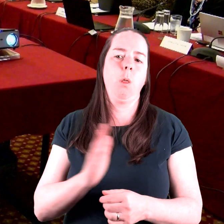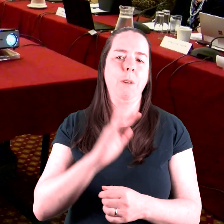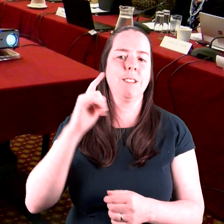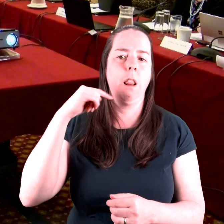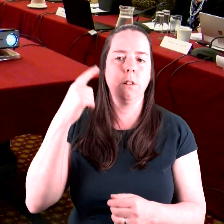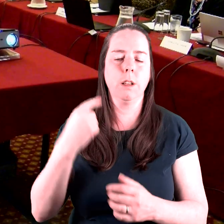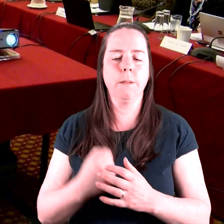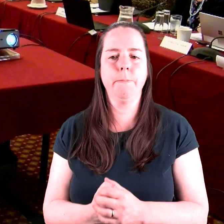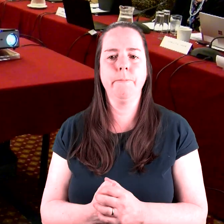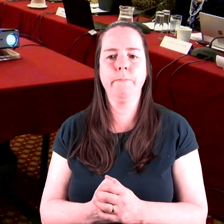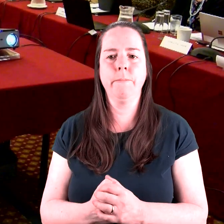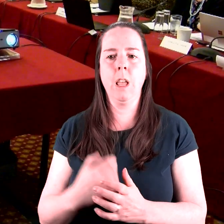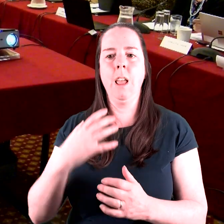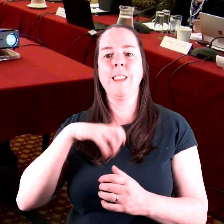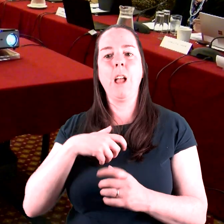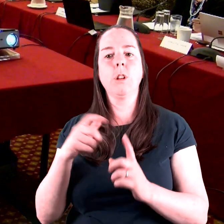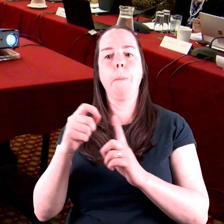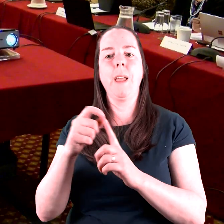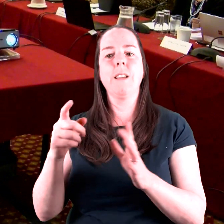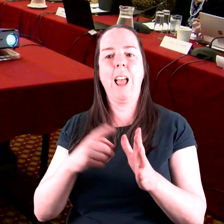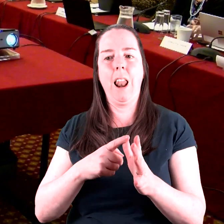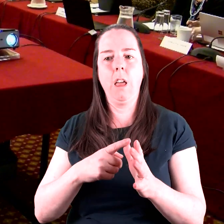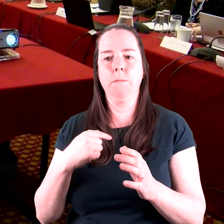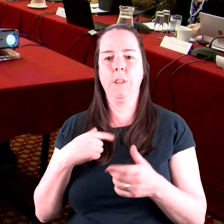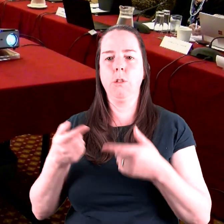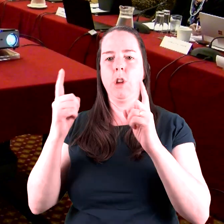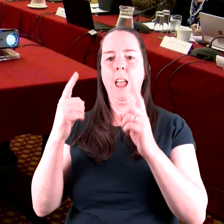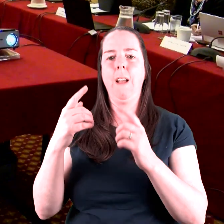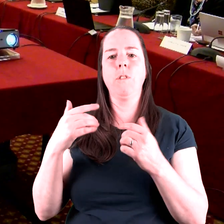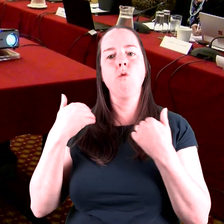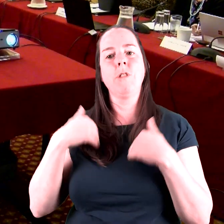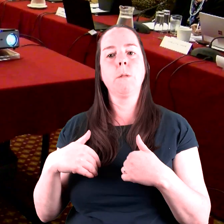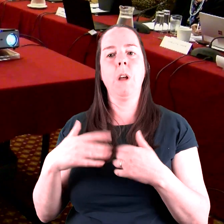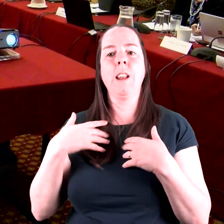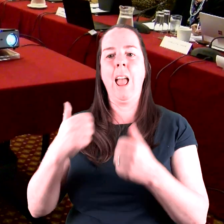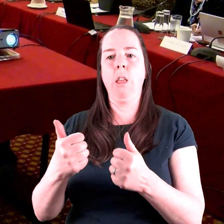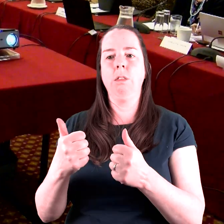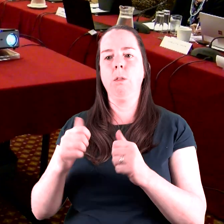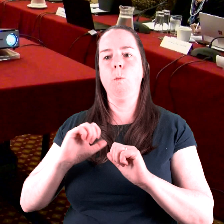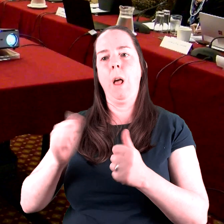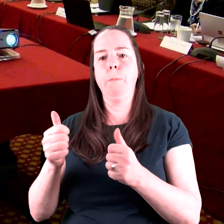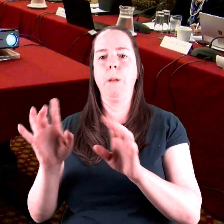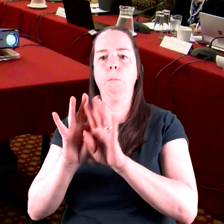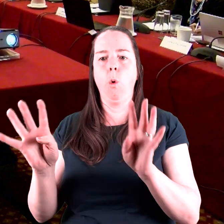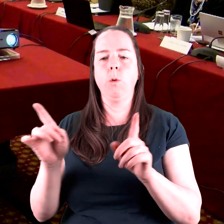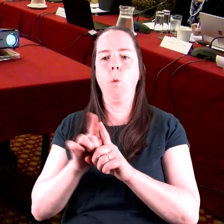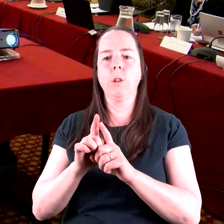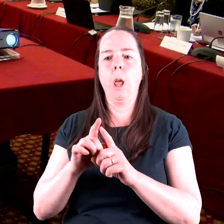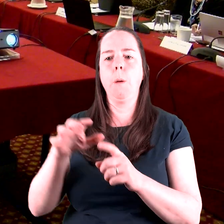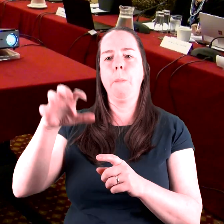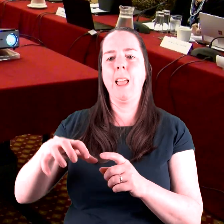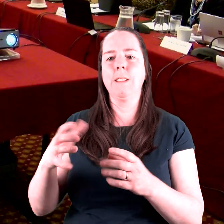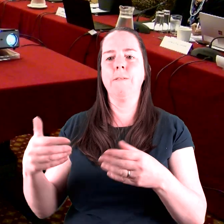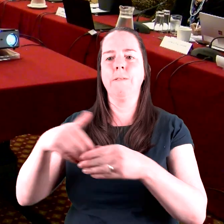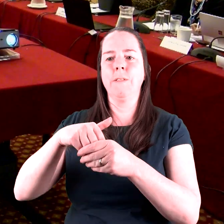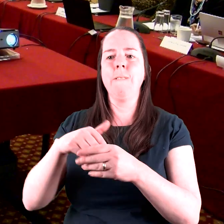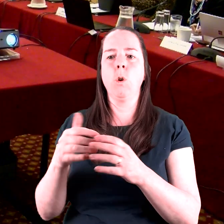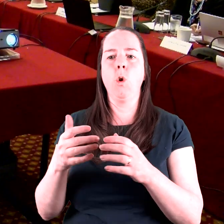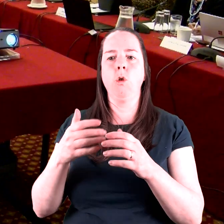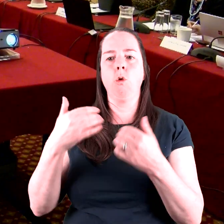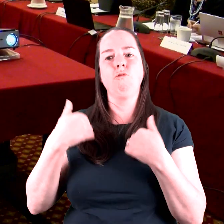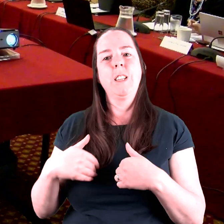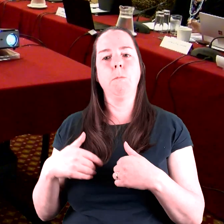London. Hello, I'm Councillor Piers Allen. I'm Chair of the Richmond Health and Wellbeing Board and also the Place Convener for Richmond Place-Based